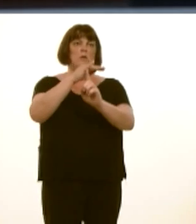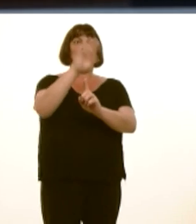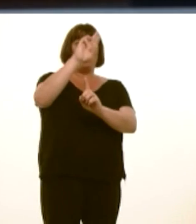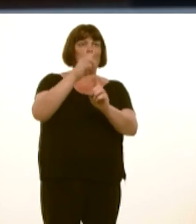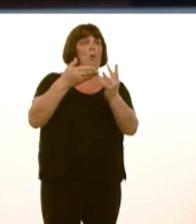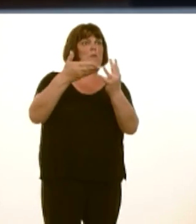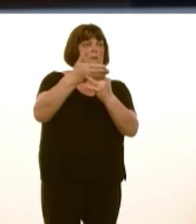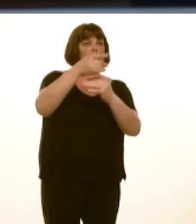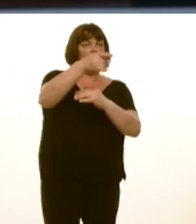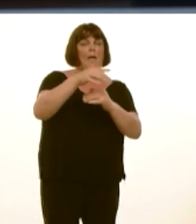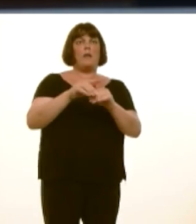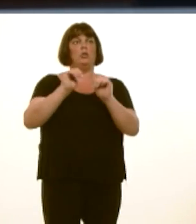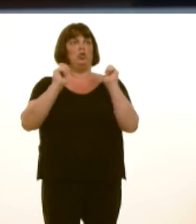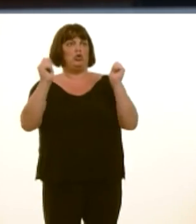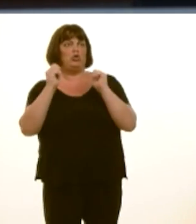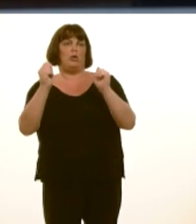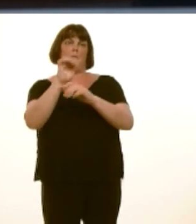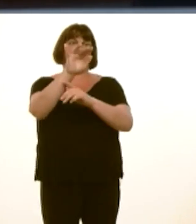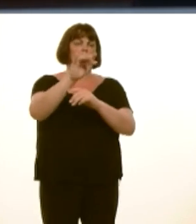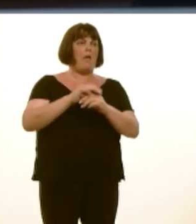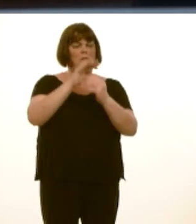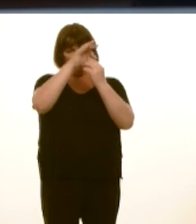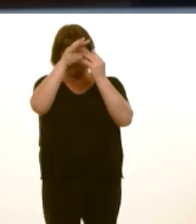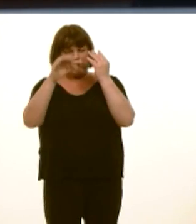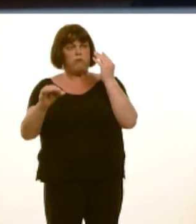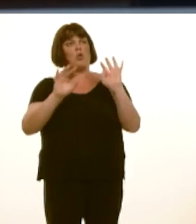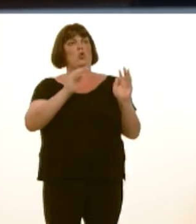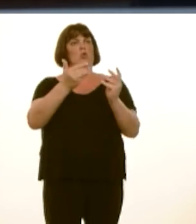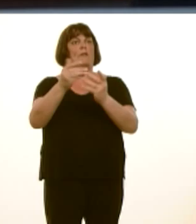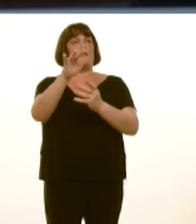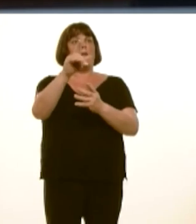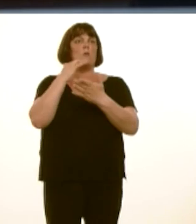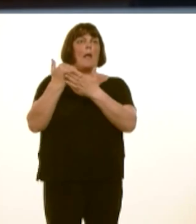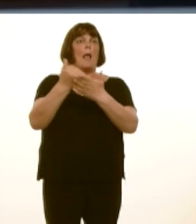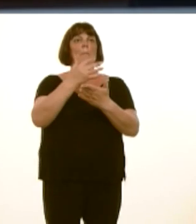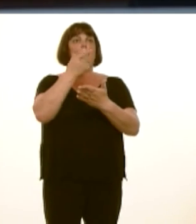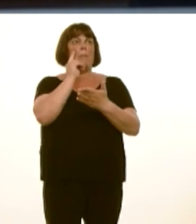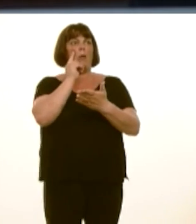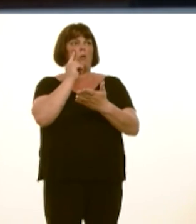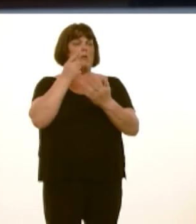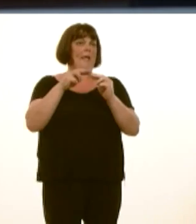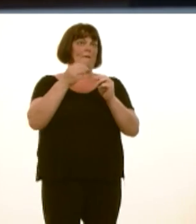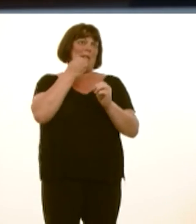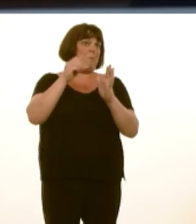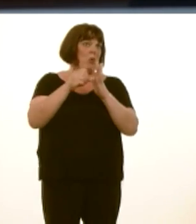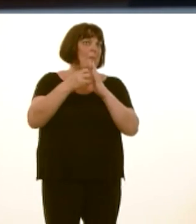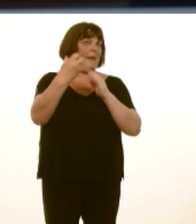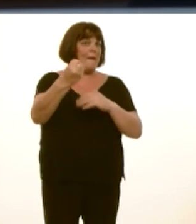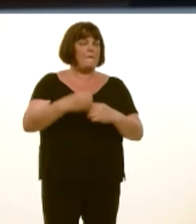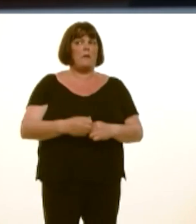facility, gymnastics provision, and all the infrastructure therein for an eating disorders unit? As this is